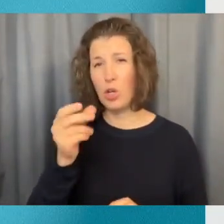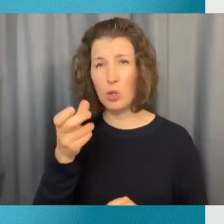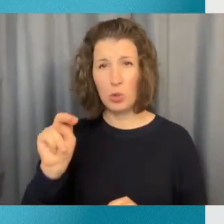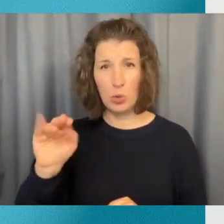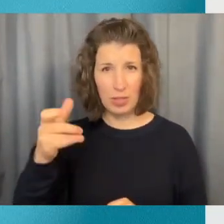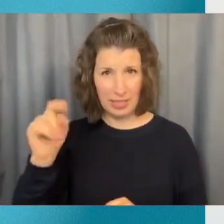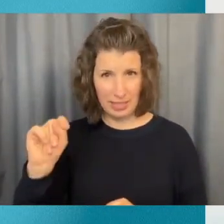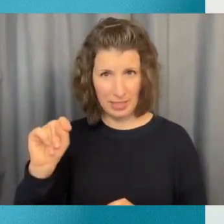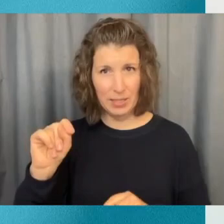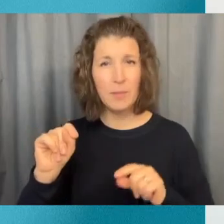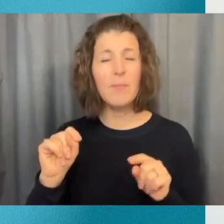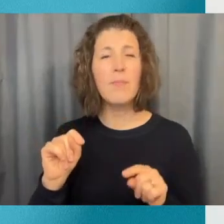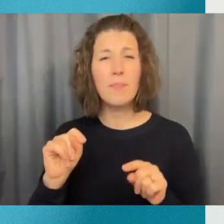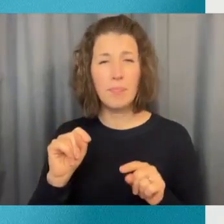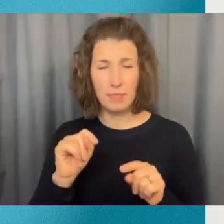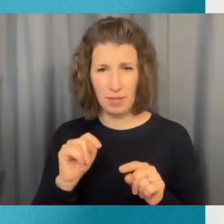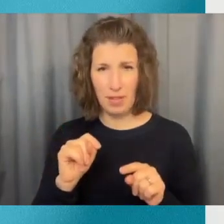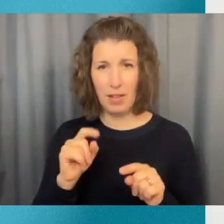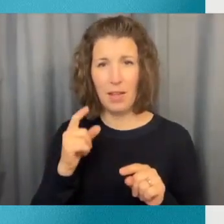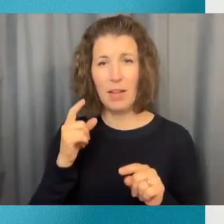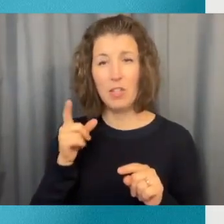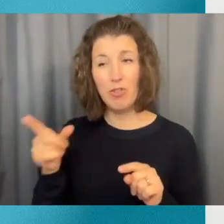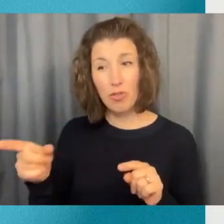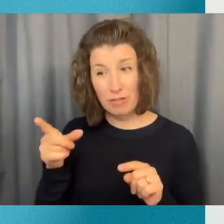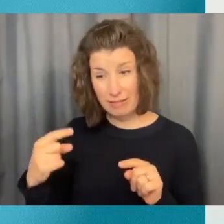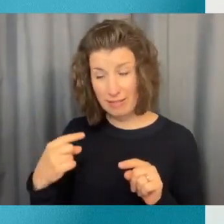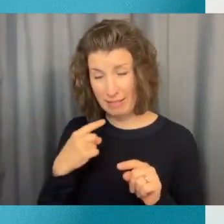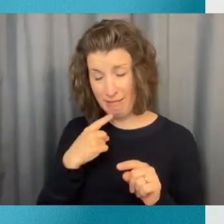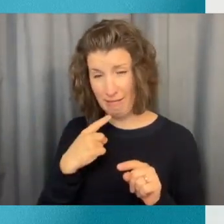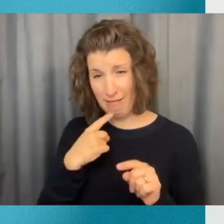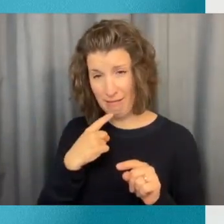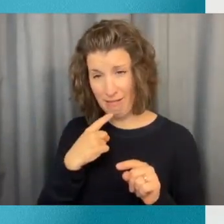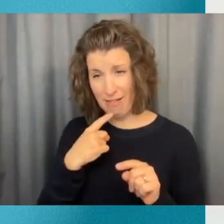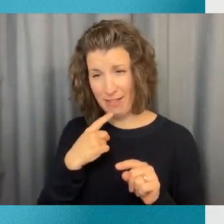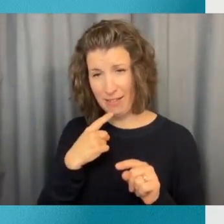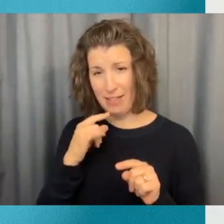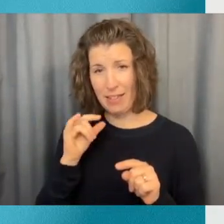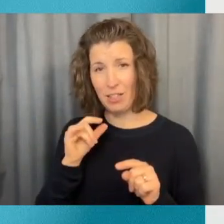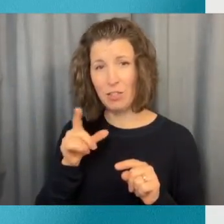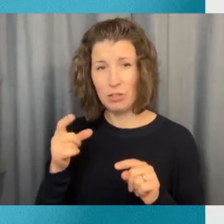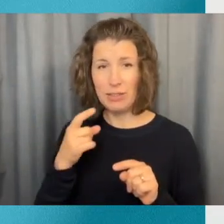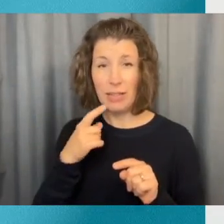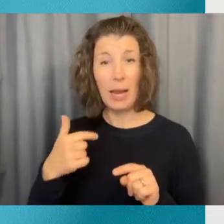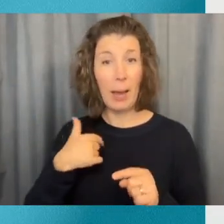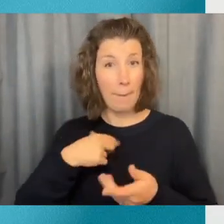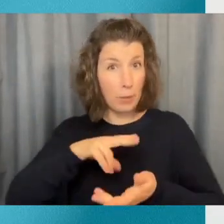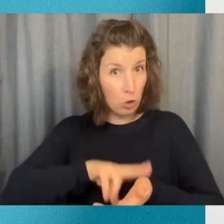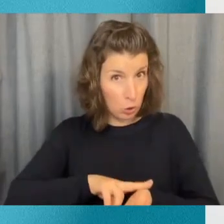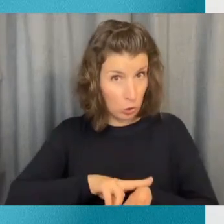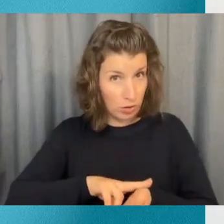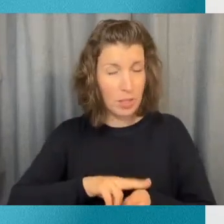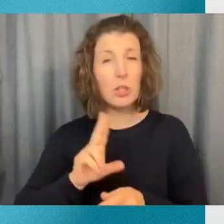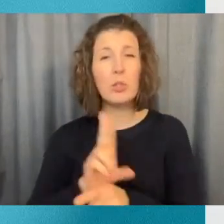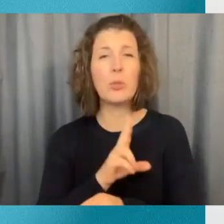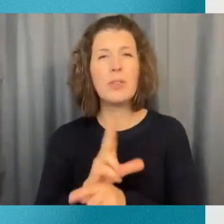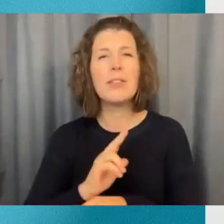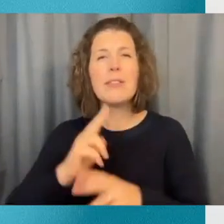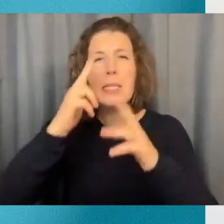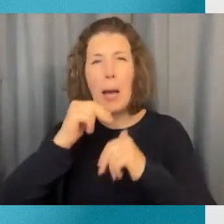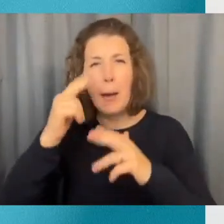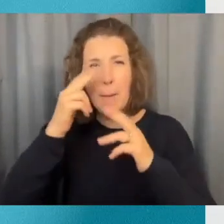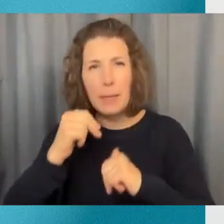of graphic medicine. And she said that, as she said, I am a nurse who uses comics to reflect